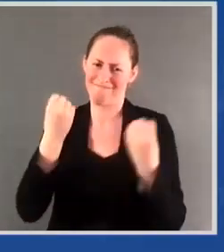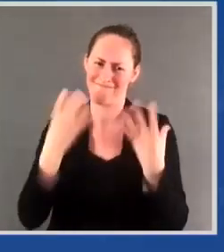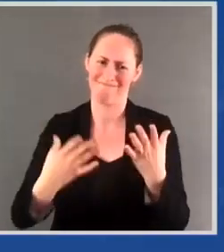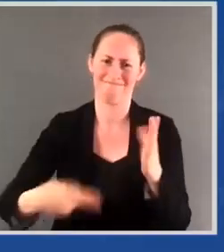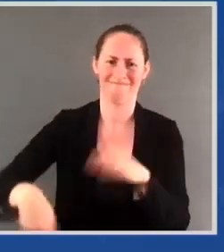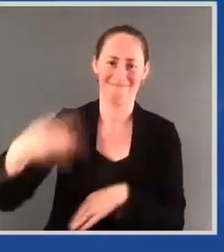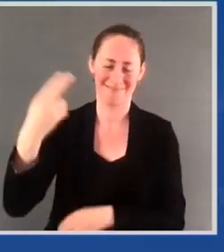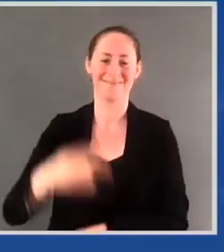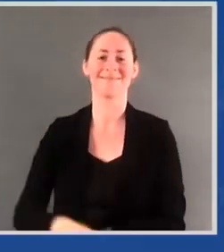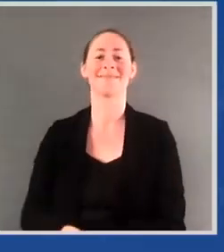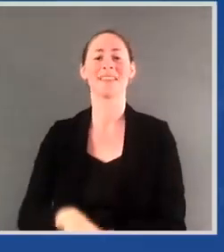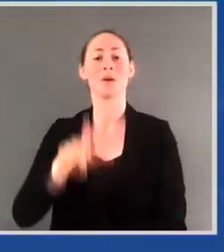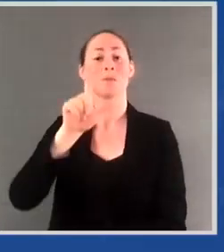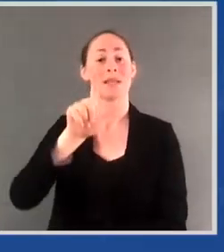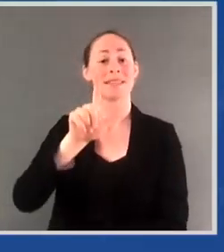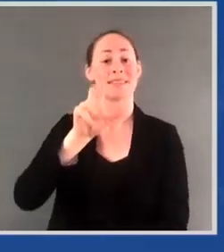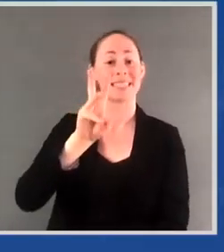vaccinated